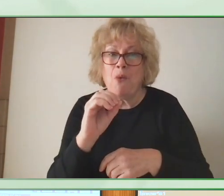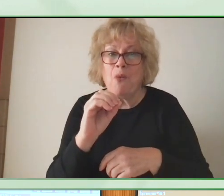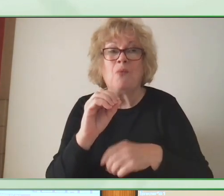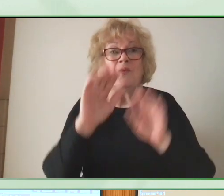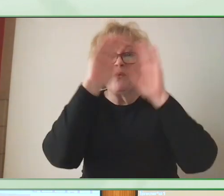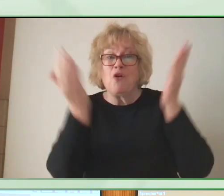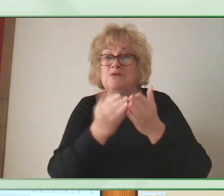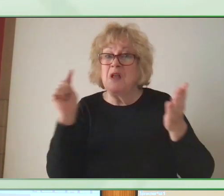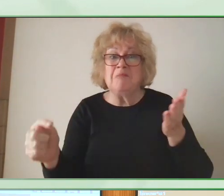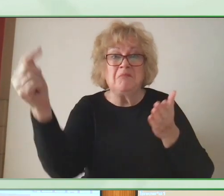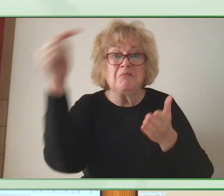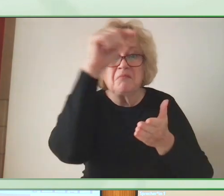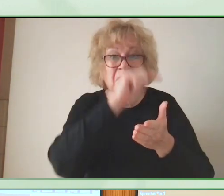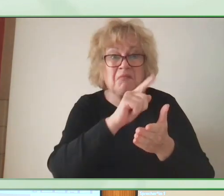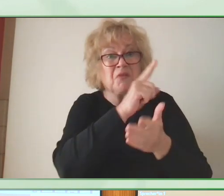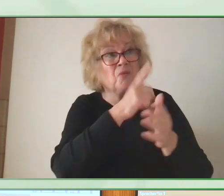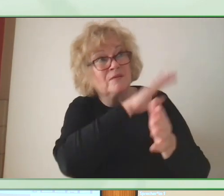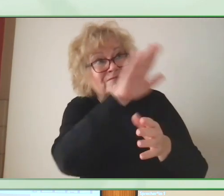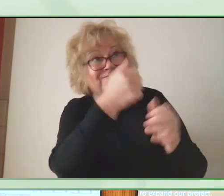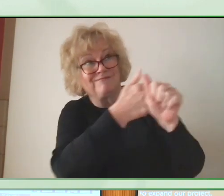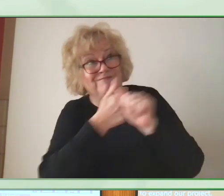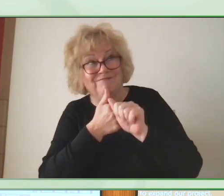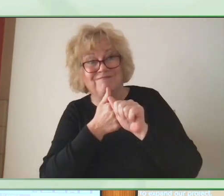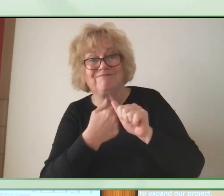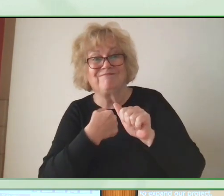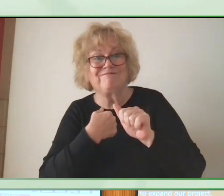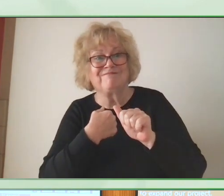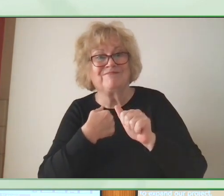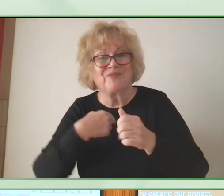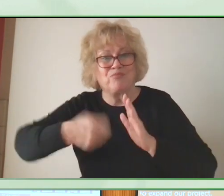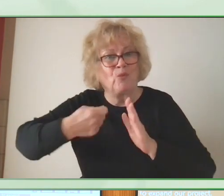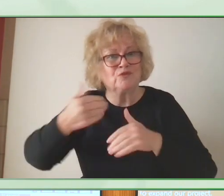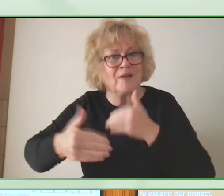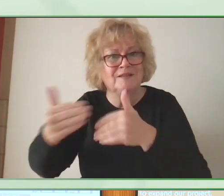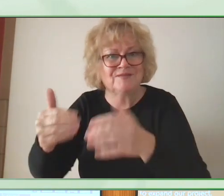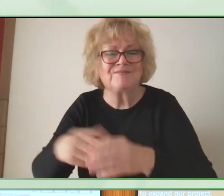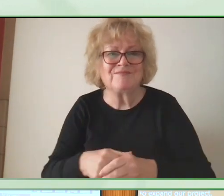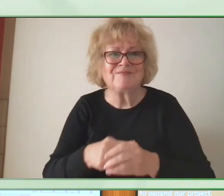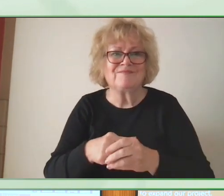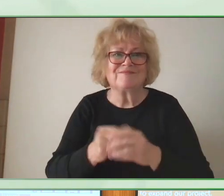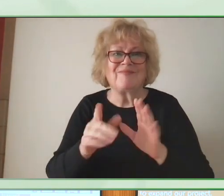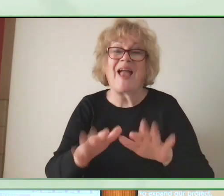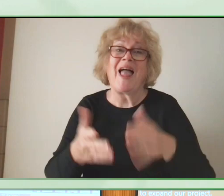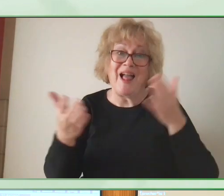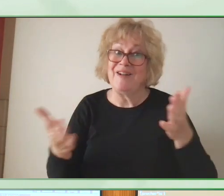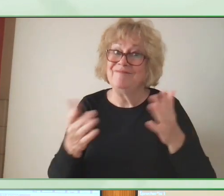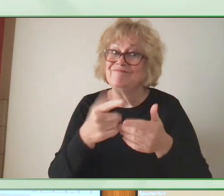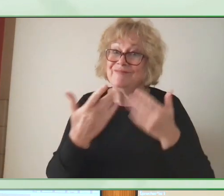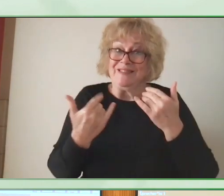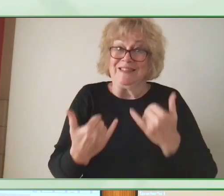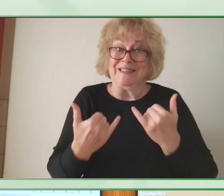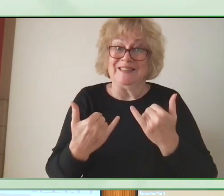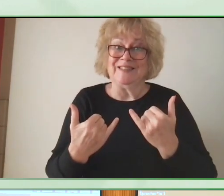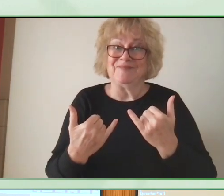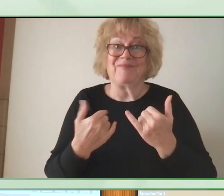project. So, of course, fortunately, at this moment, we got a fund from the Australian Embassy to replicate